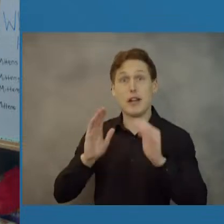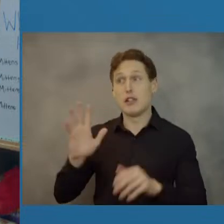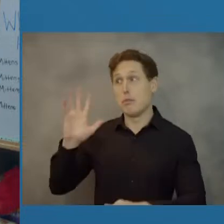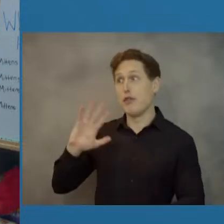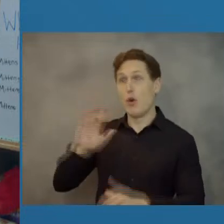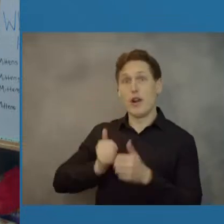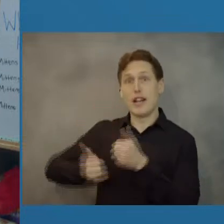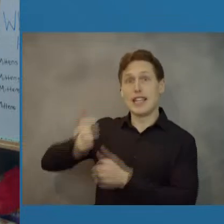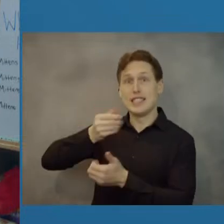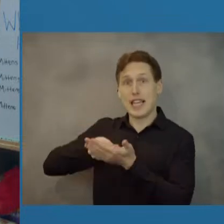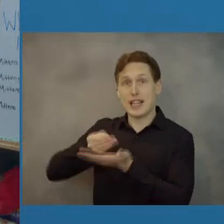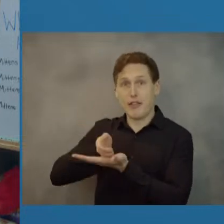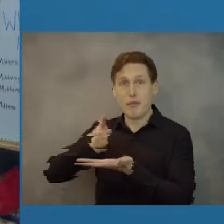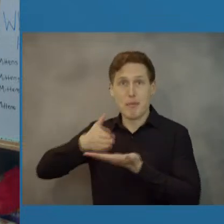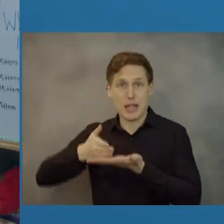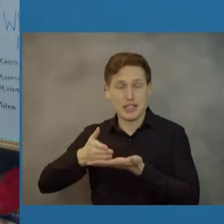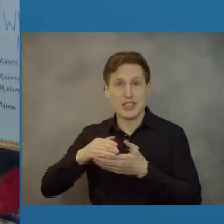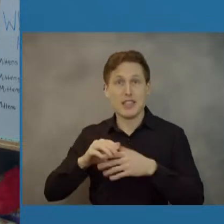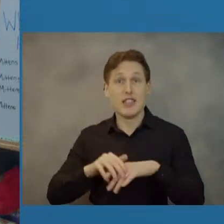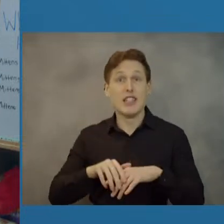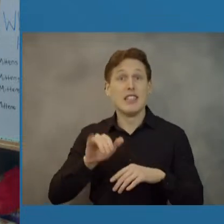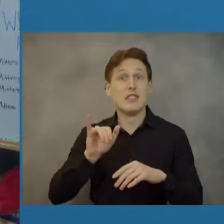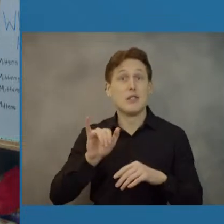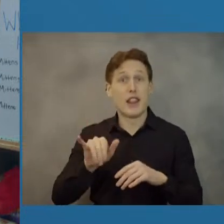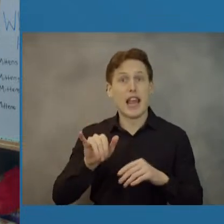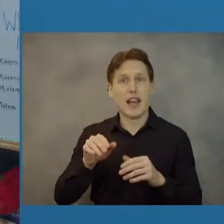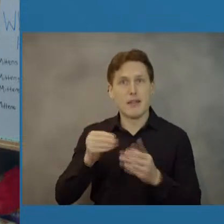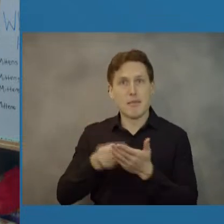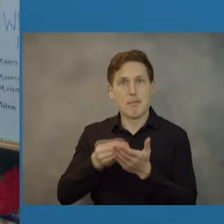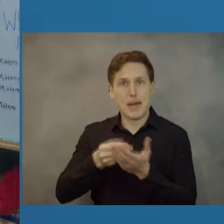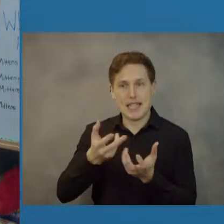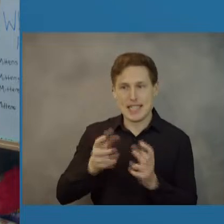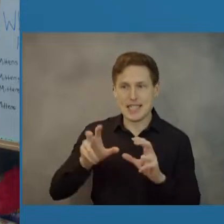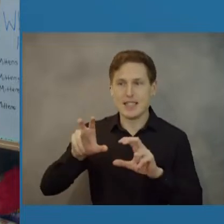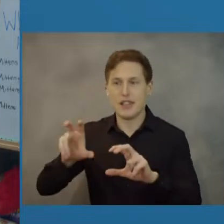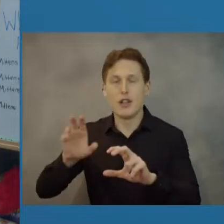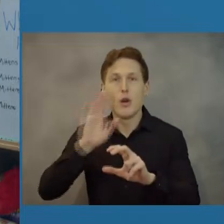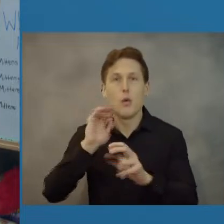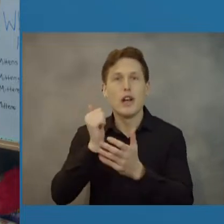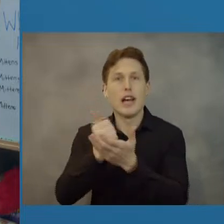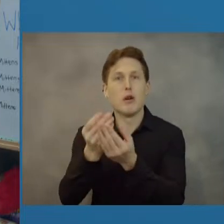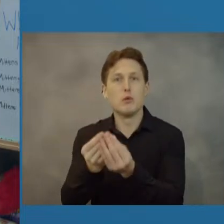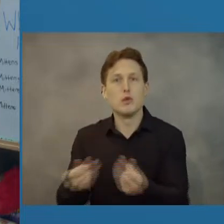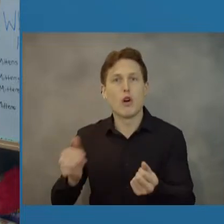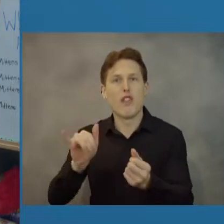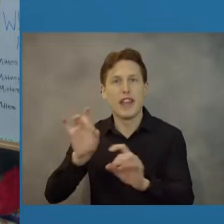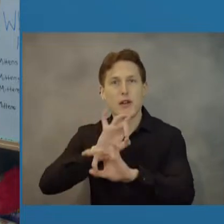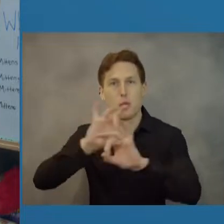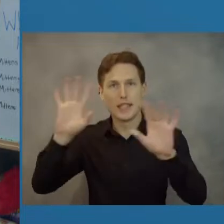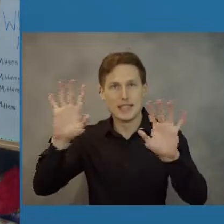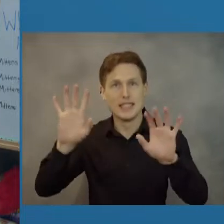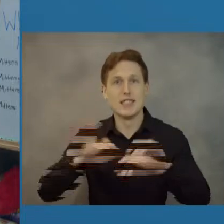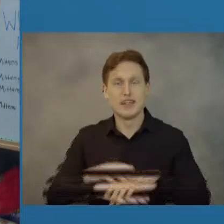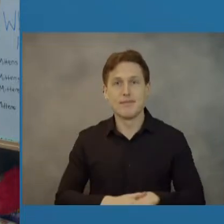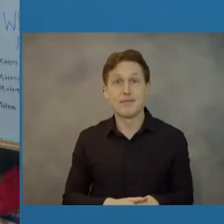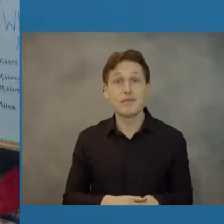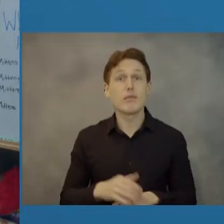we'll offer New York City the opportunity to match our commitment solving this year's crisis. Because every